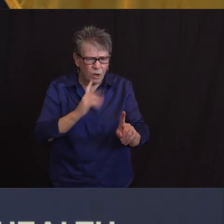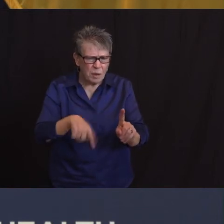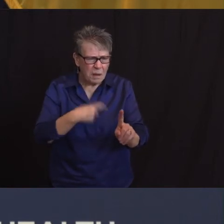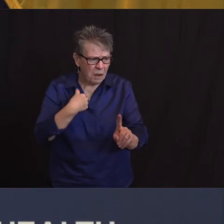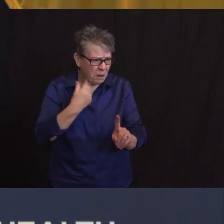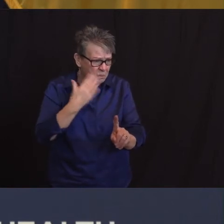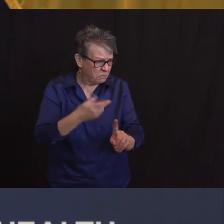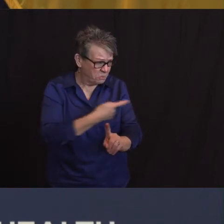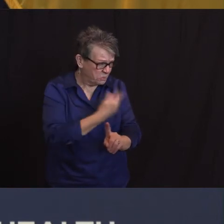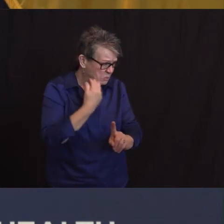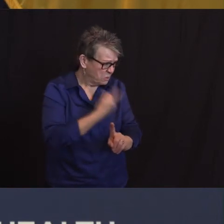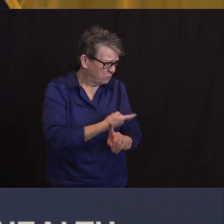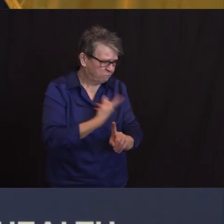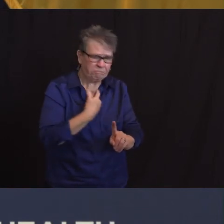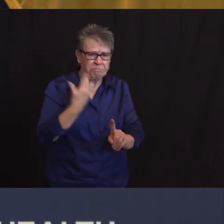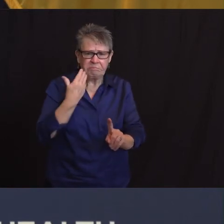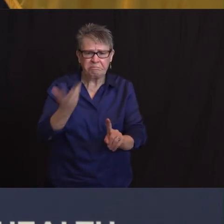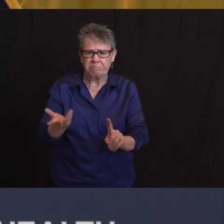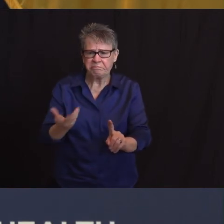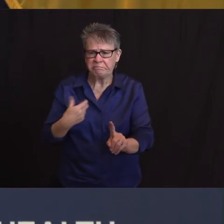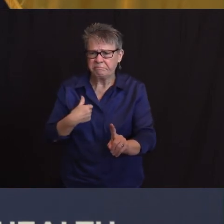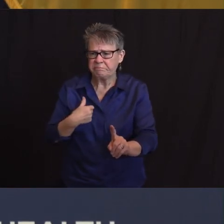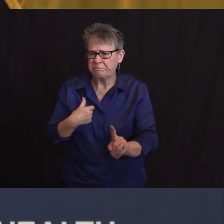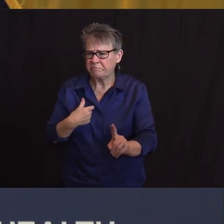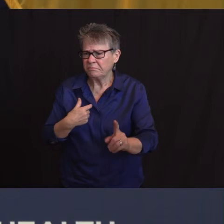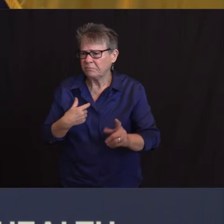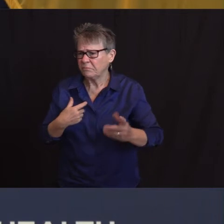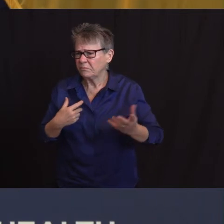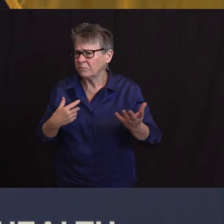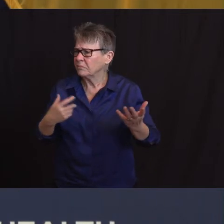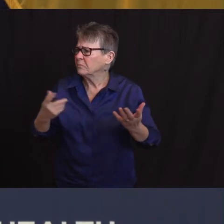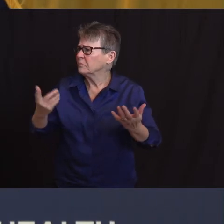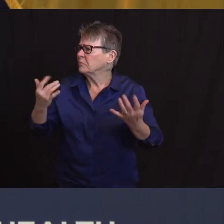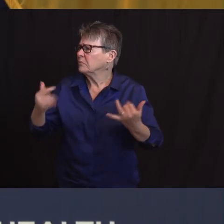come back to you on the first question. Mahan, will you help me out there?